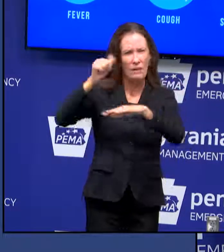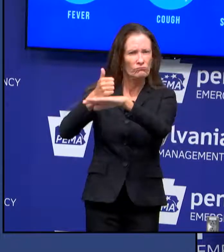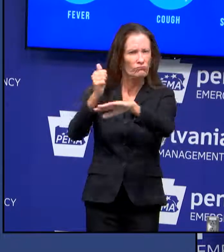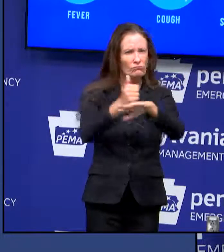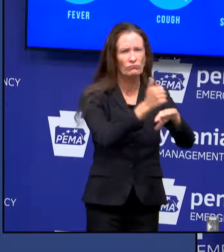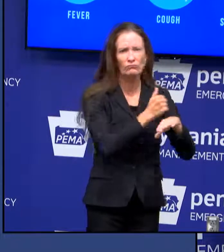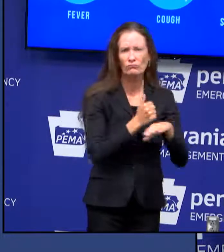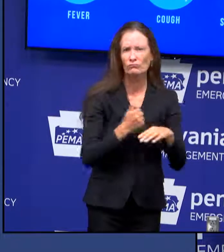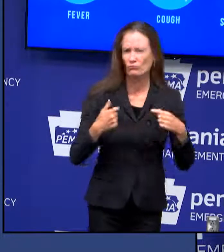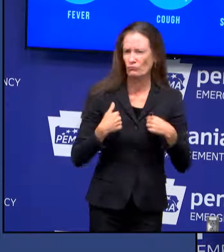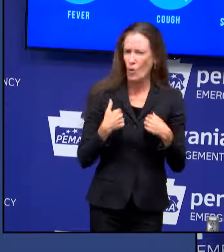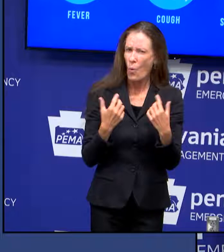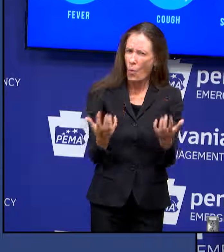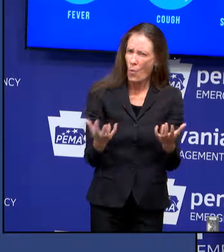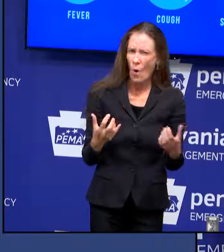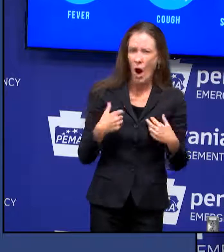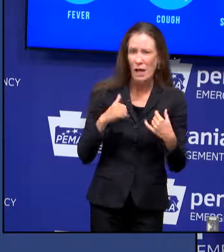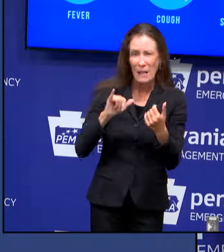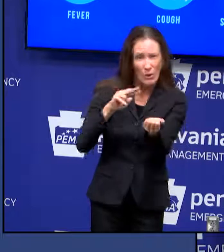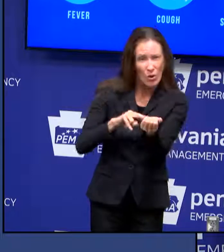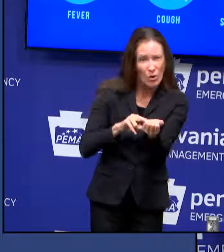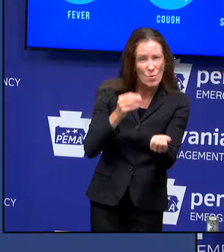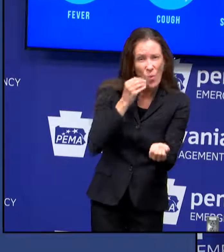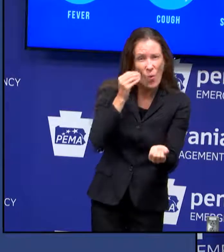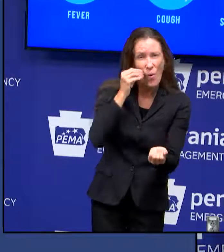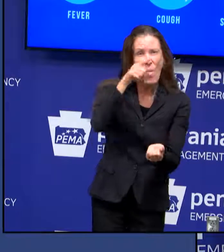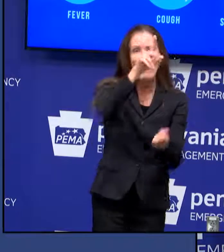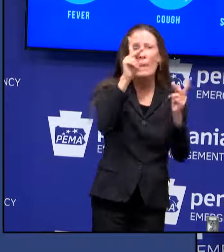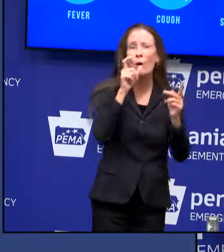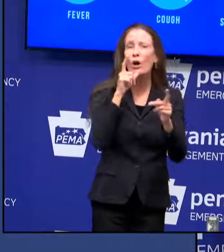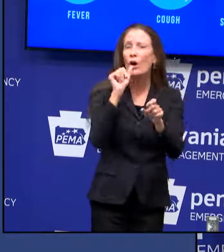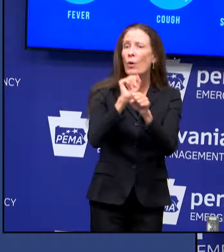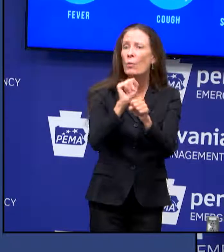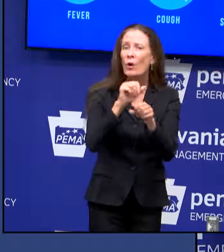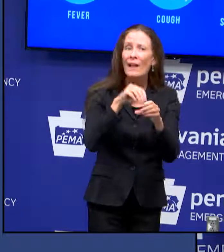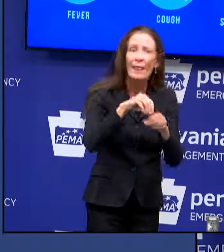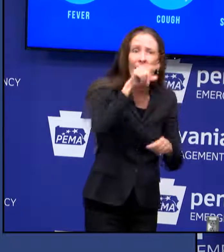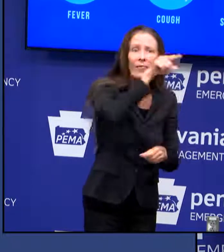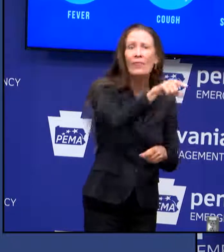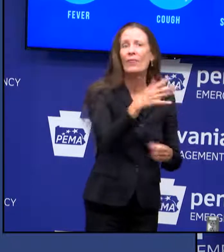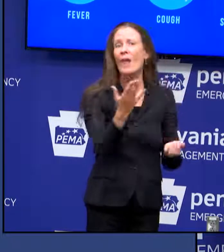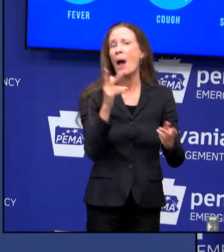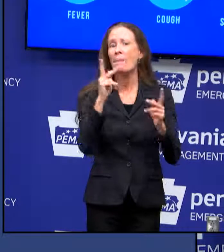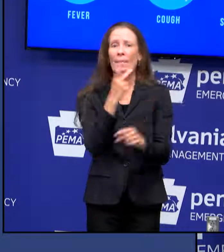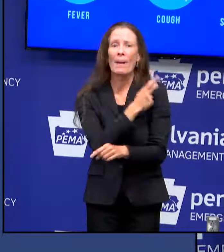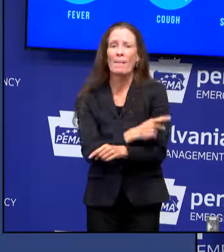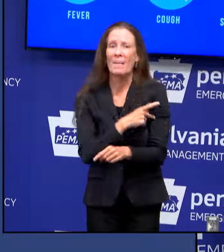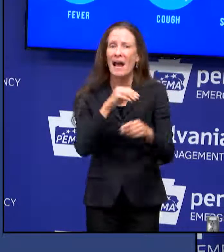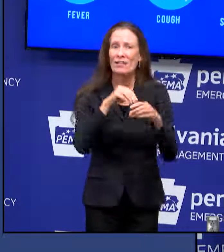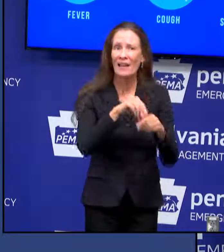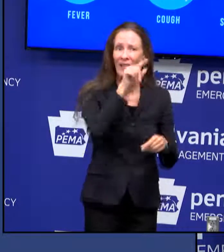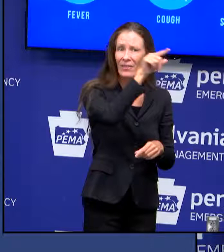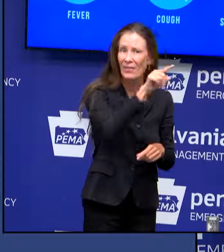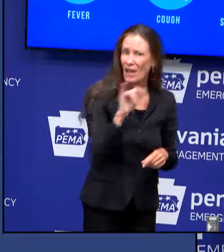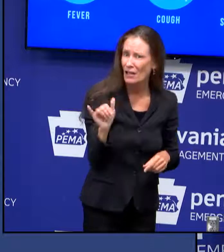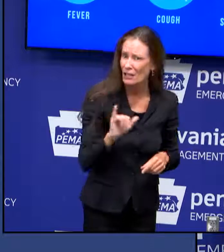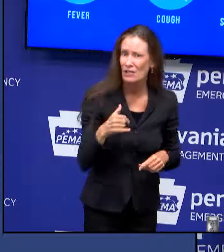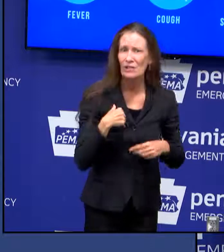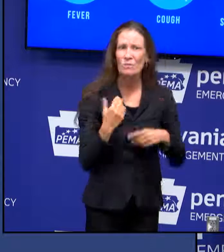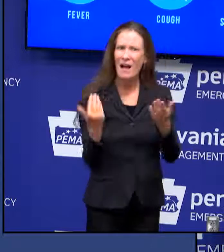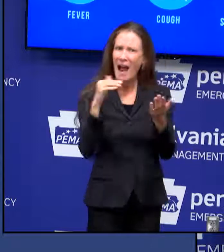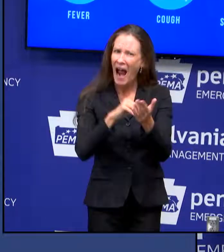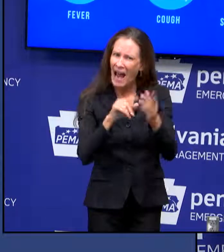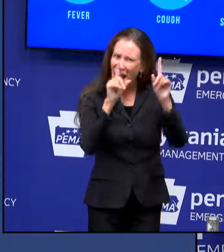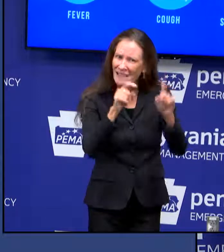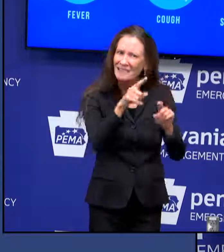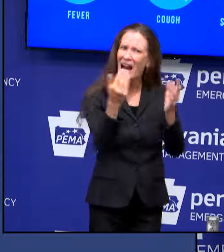testing of all the nursing home patients and staff. We need to work on our retesting of patients and staff for nursing homes. That will